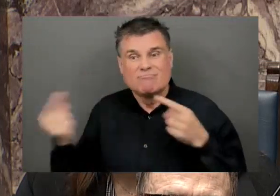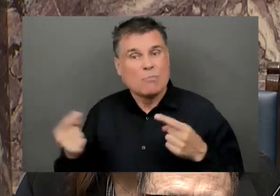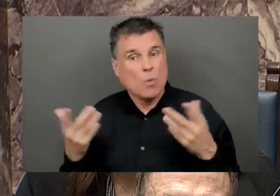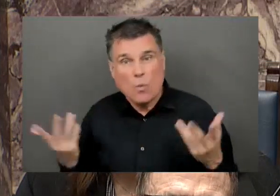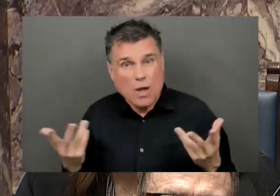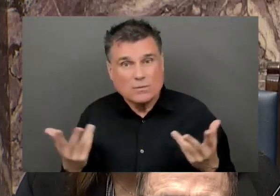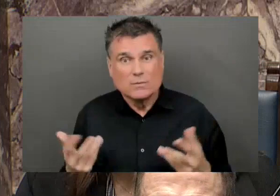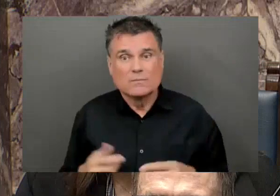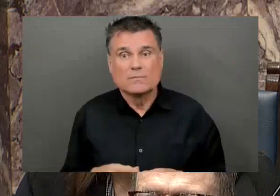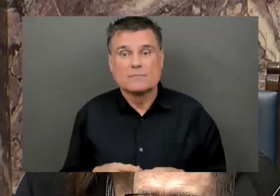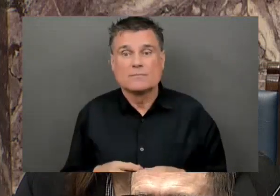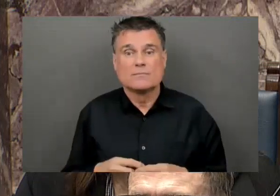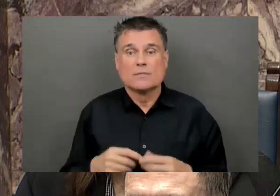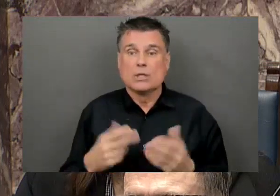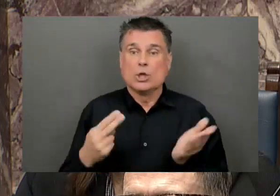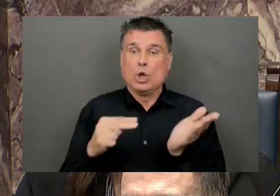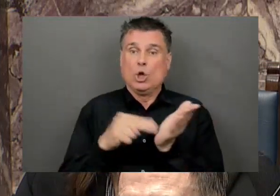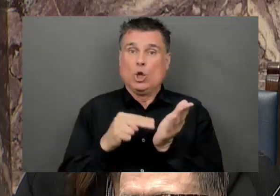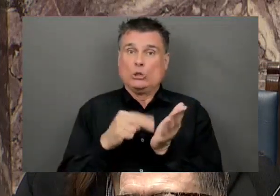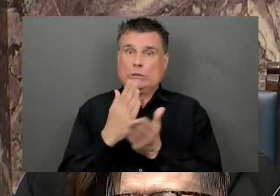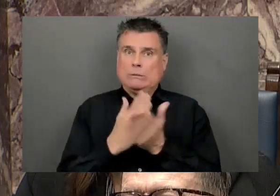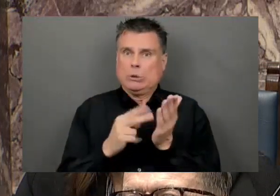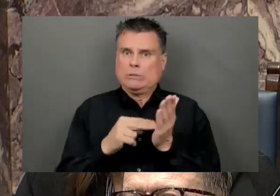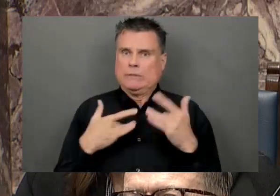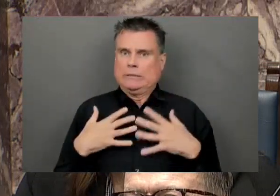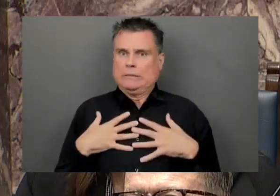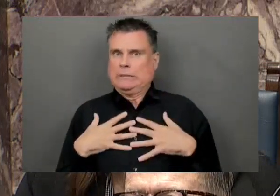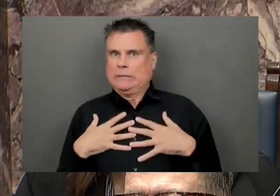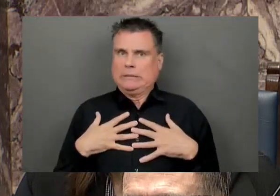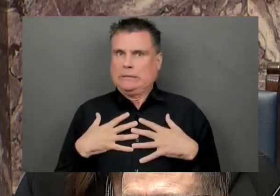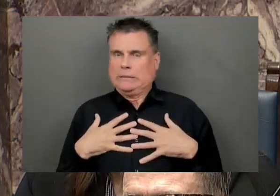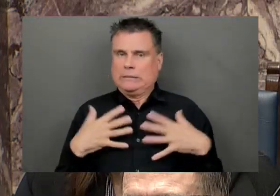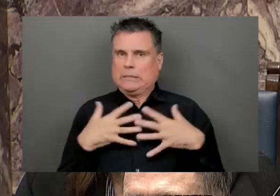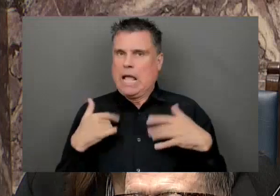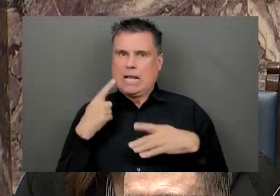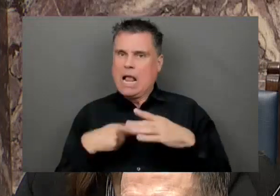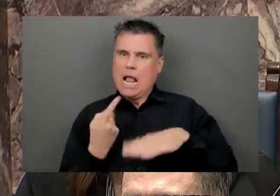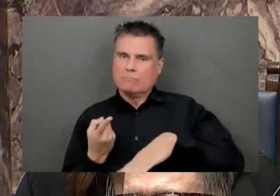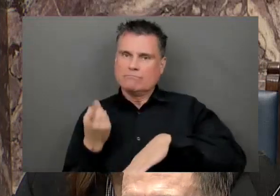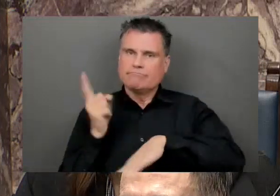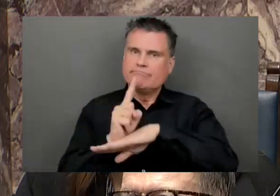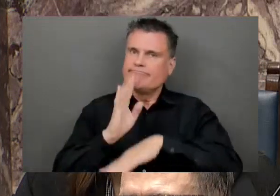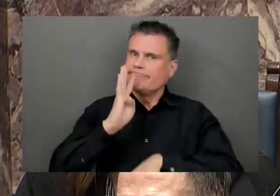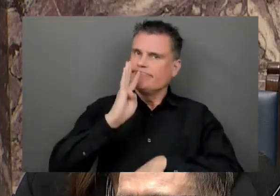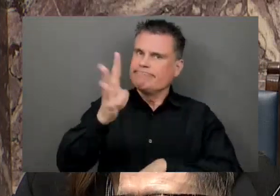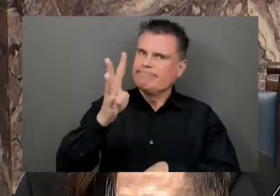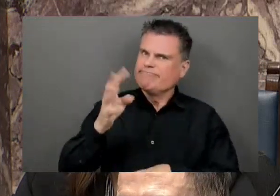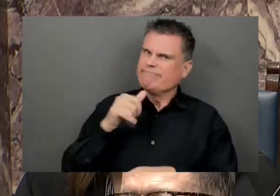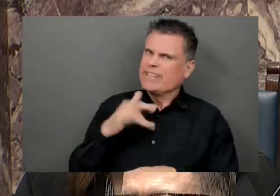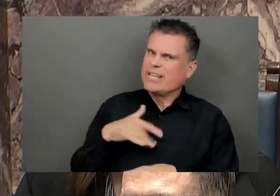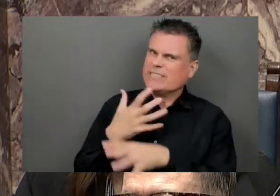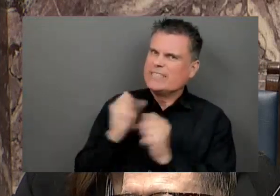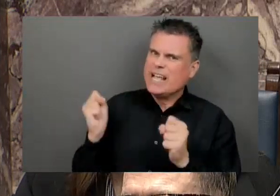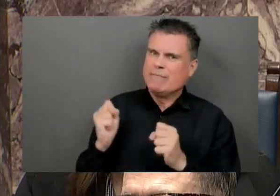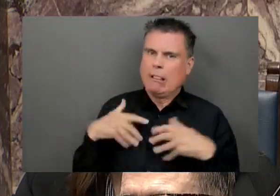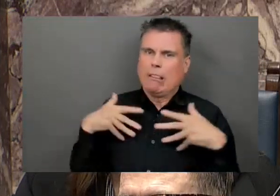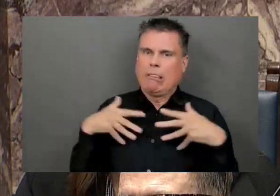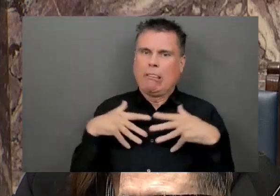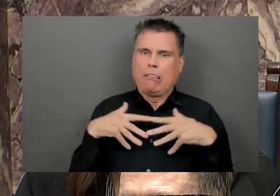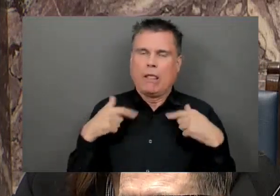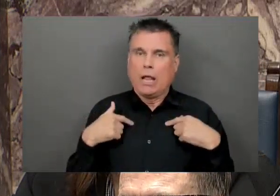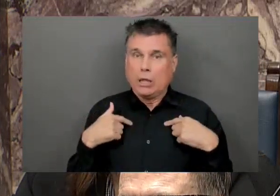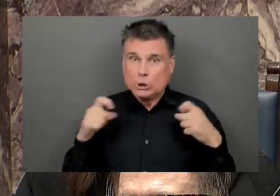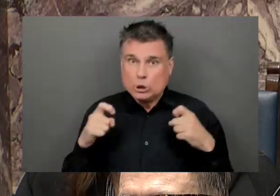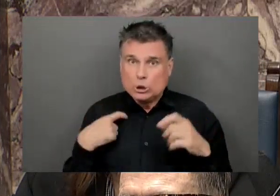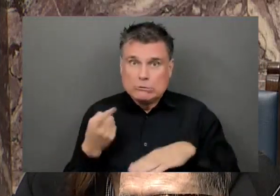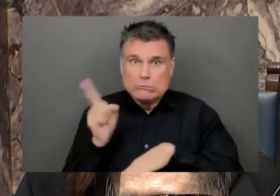their circumstances because they are afraid about the consequences they may face. So it's time for the Premier to get